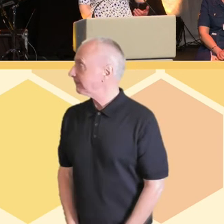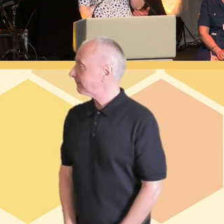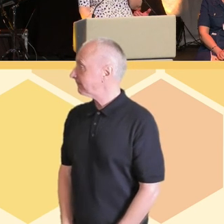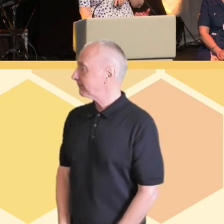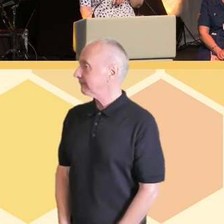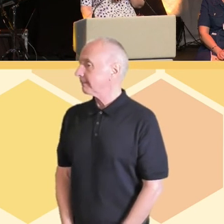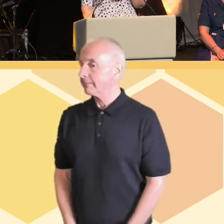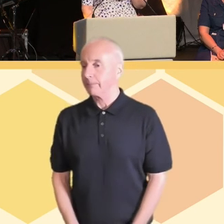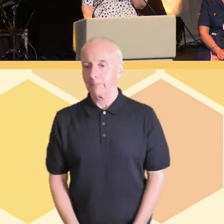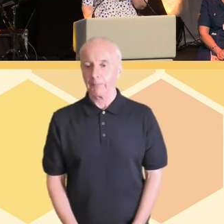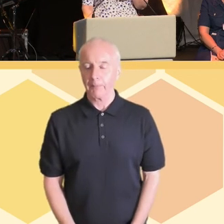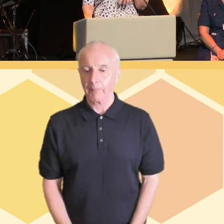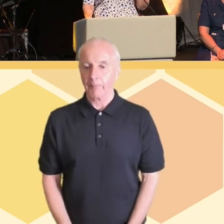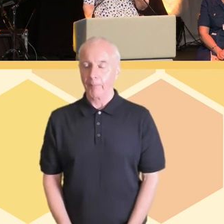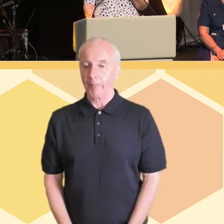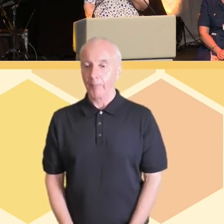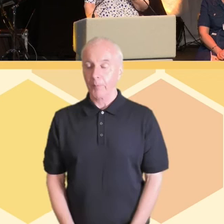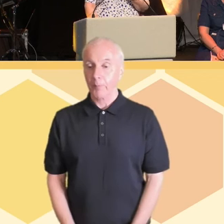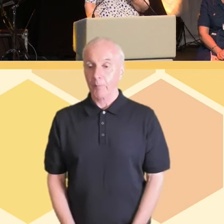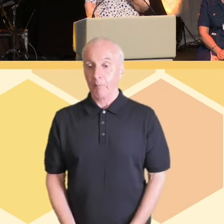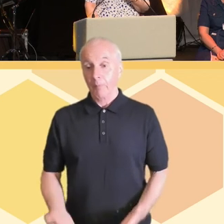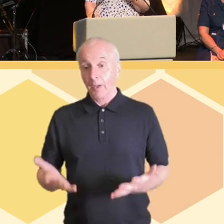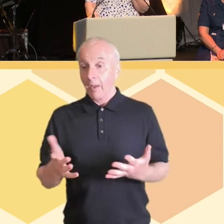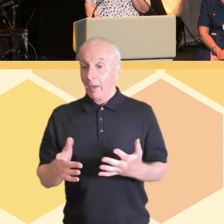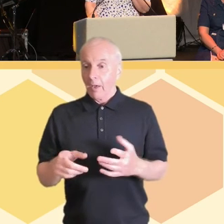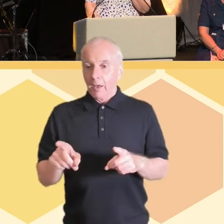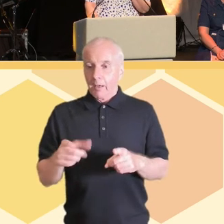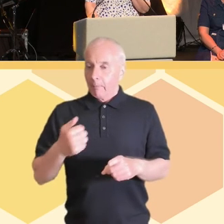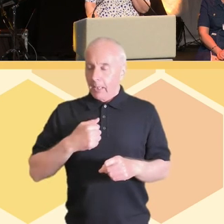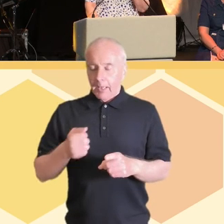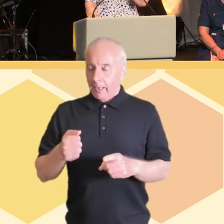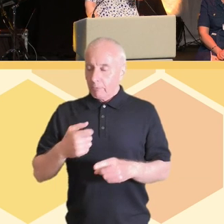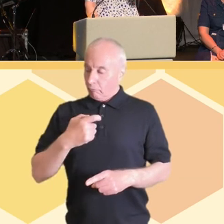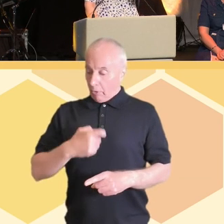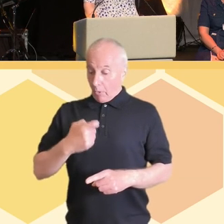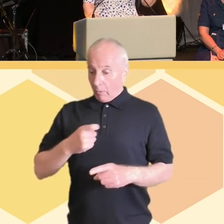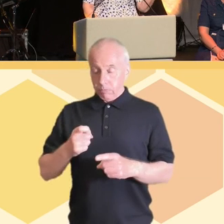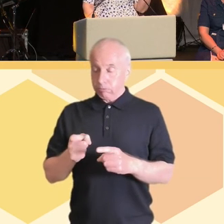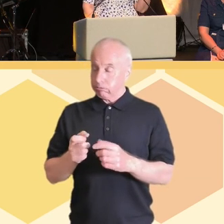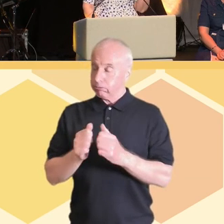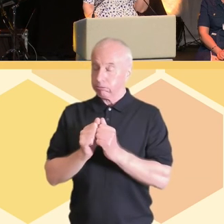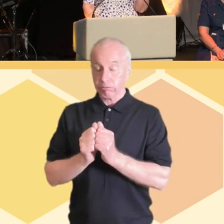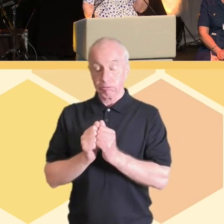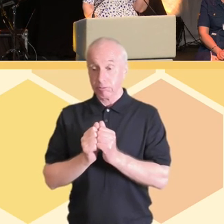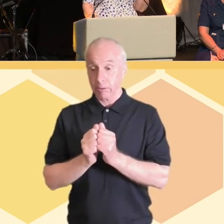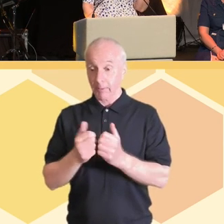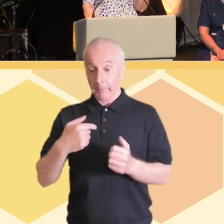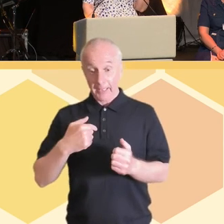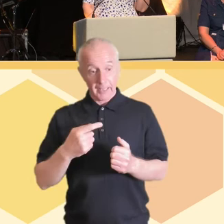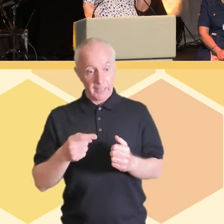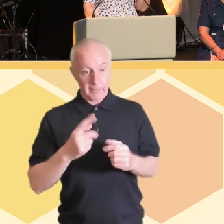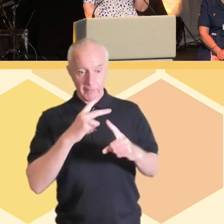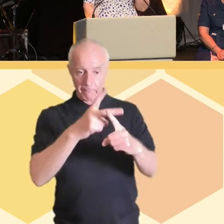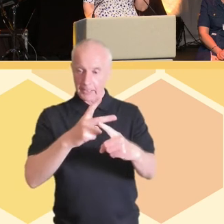It is amazing. And it's one of the incredible privileges of my role to see a lot of that amazingness.